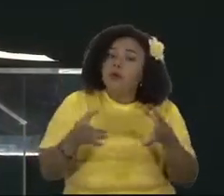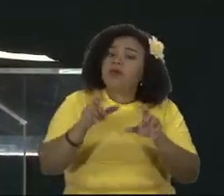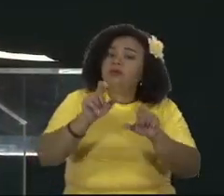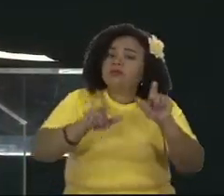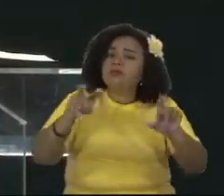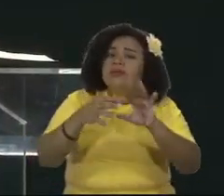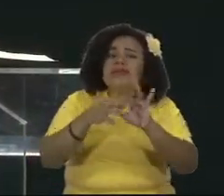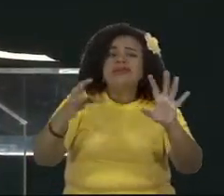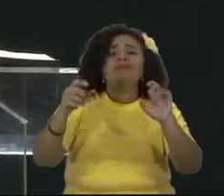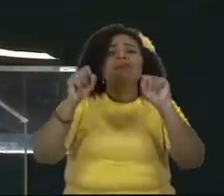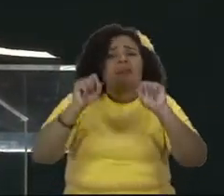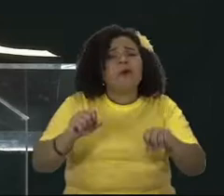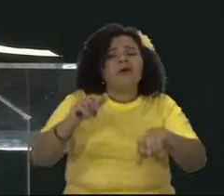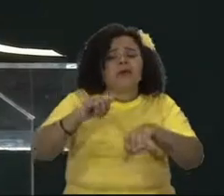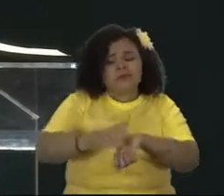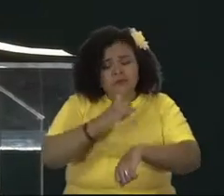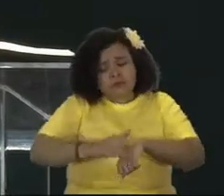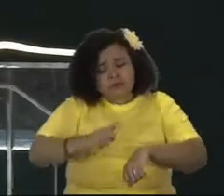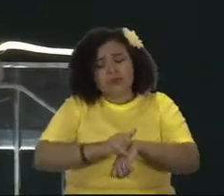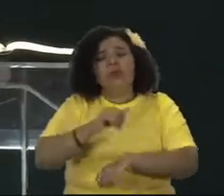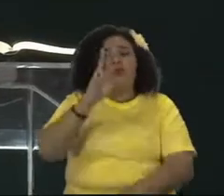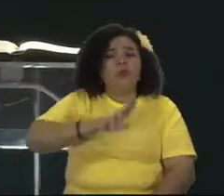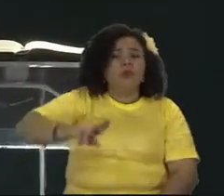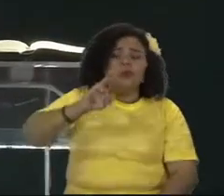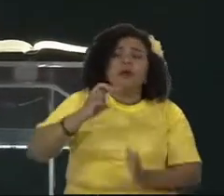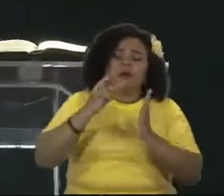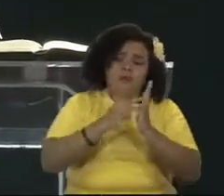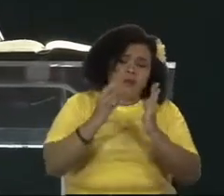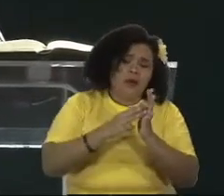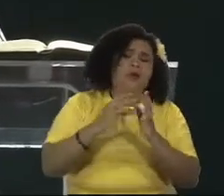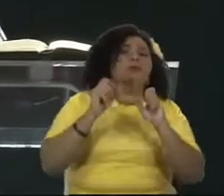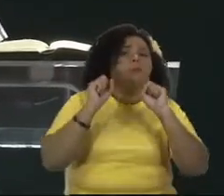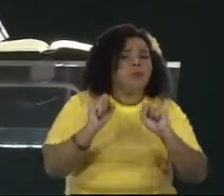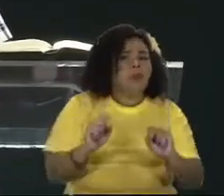God has been given us that to use